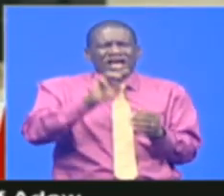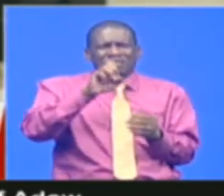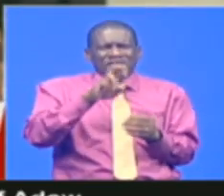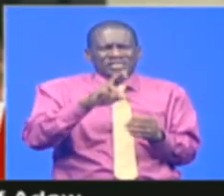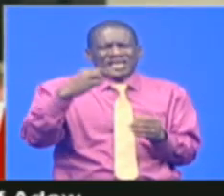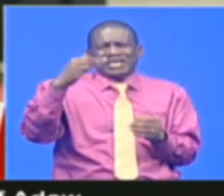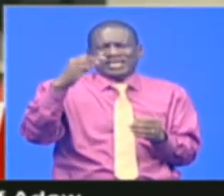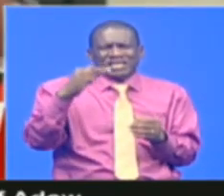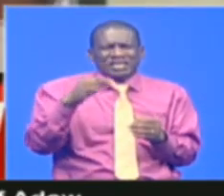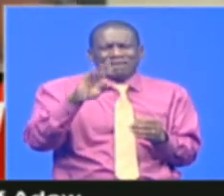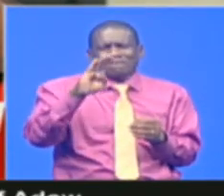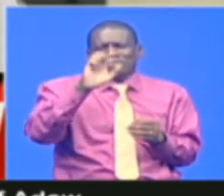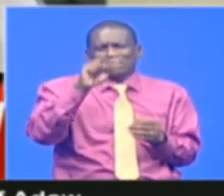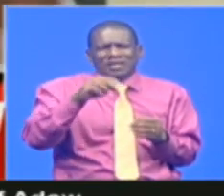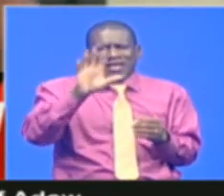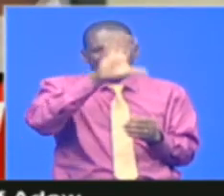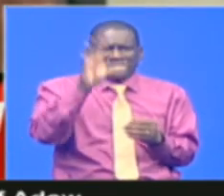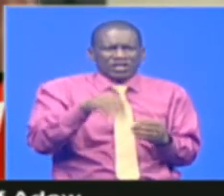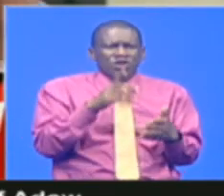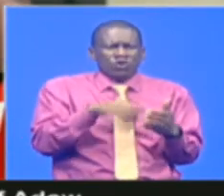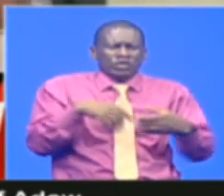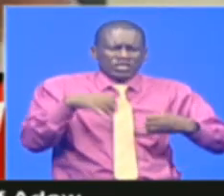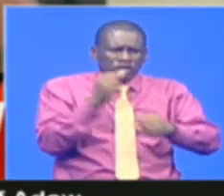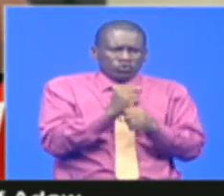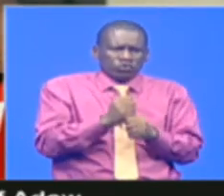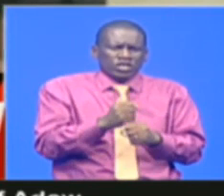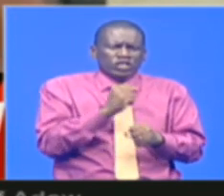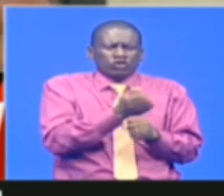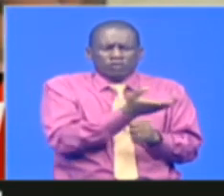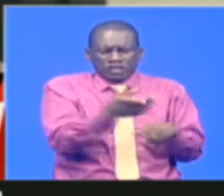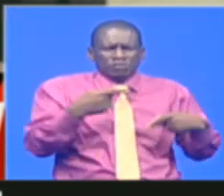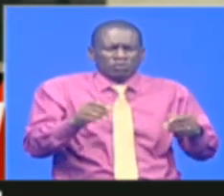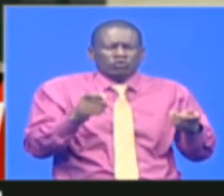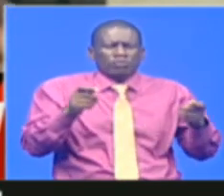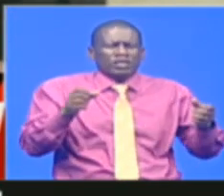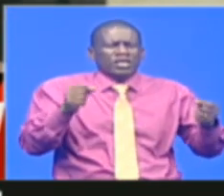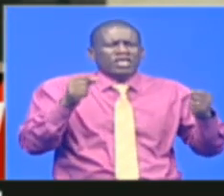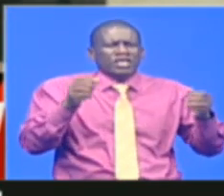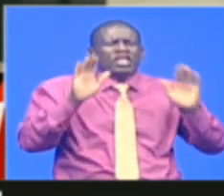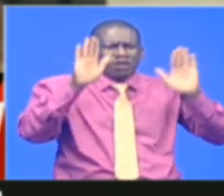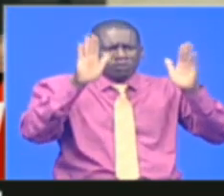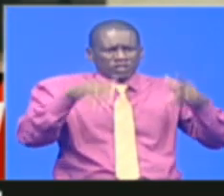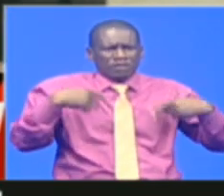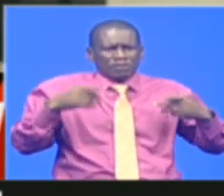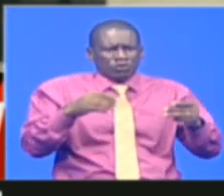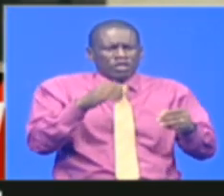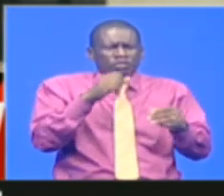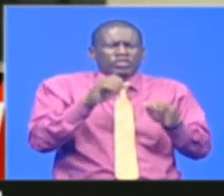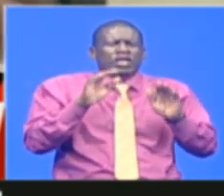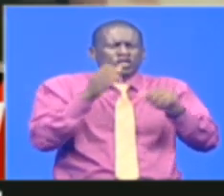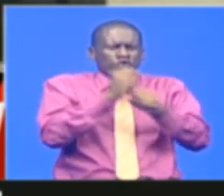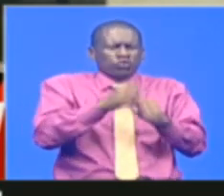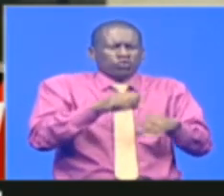as a company want to do is make them shining heroes, that they are really important part of society and they do a very honorable